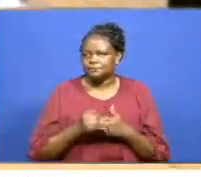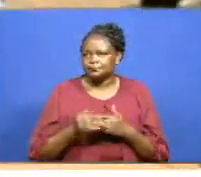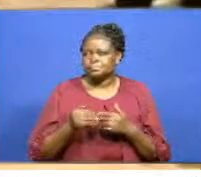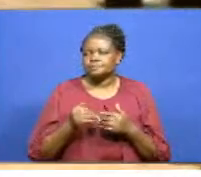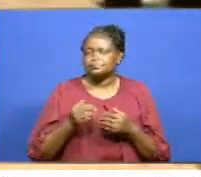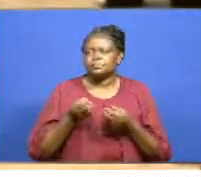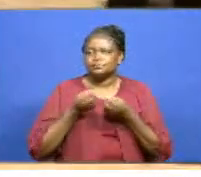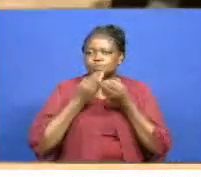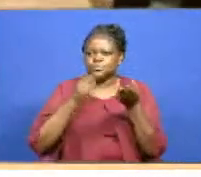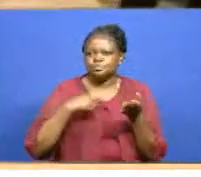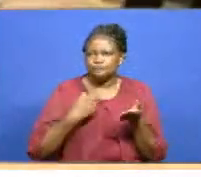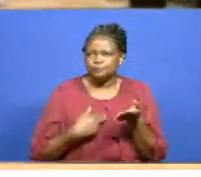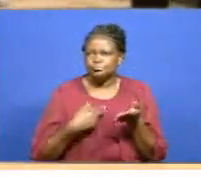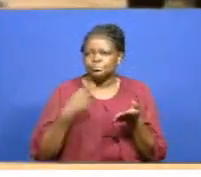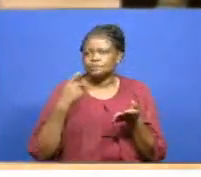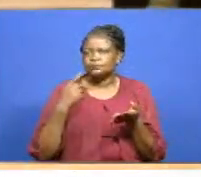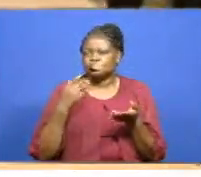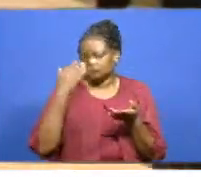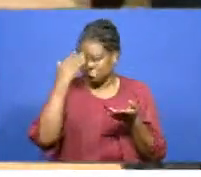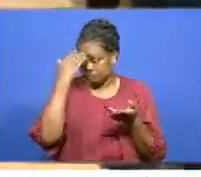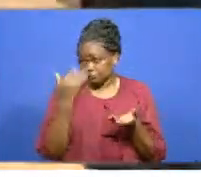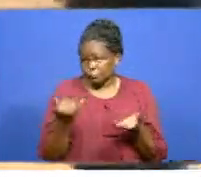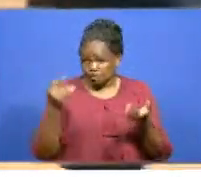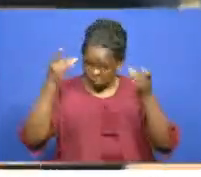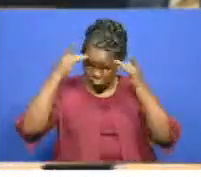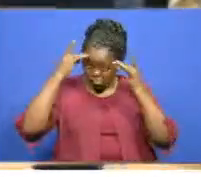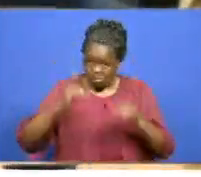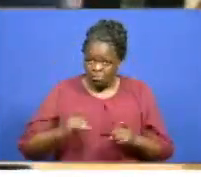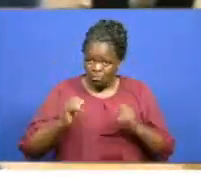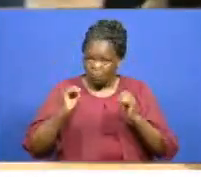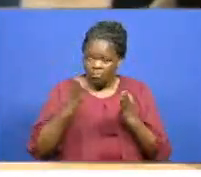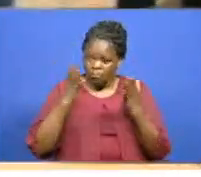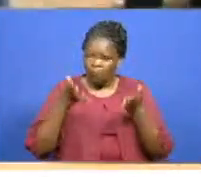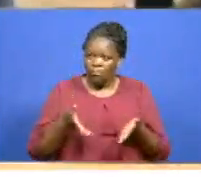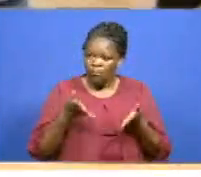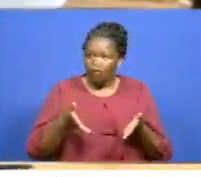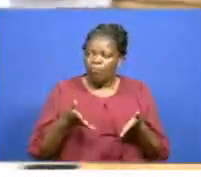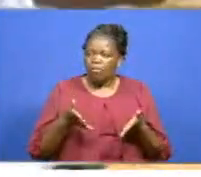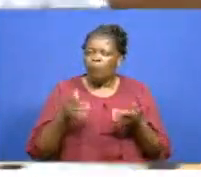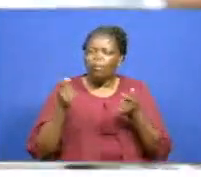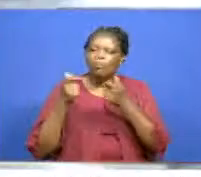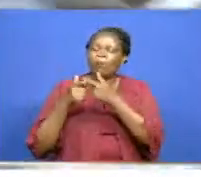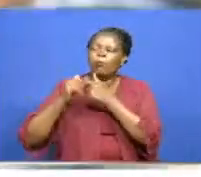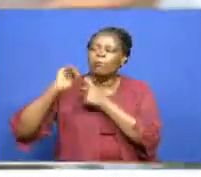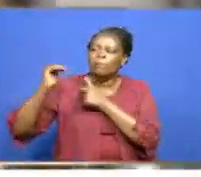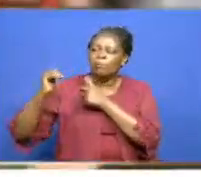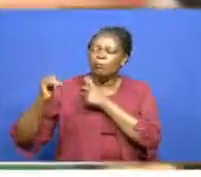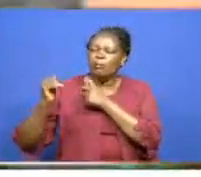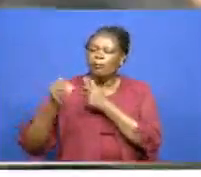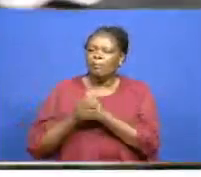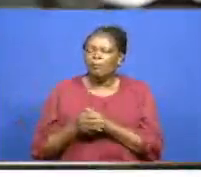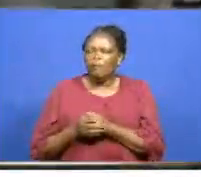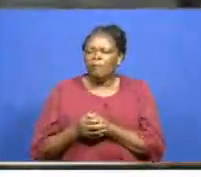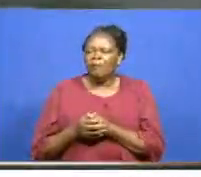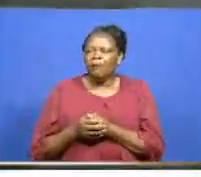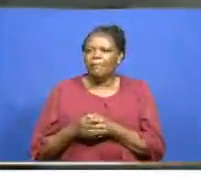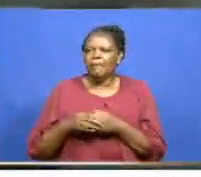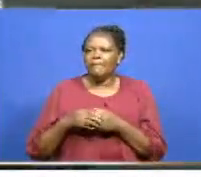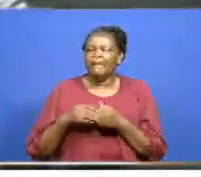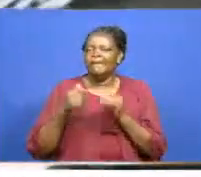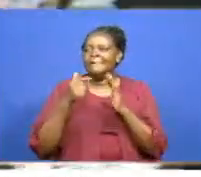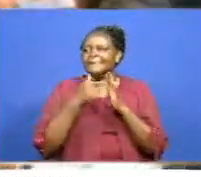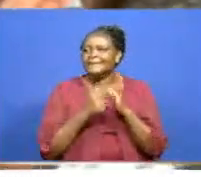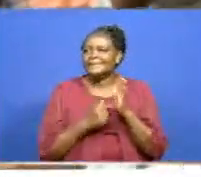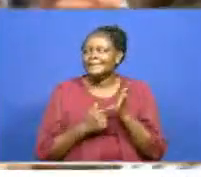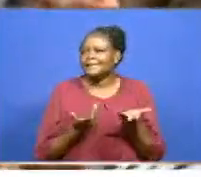us the details and why they have decided to celebrate it here in Kwale County. Just a while they'll be giving us details